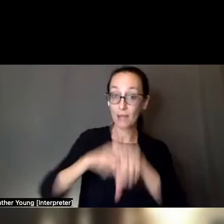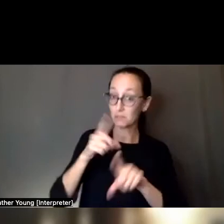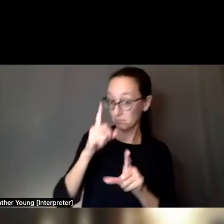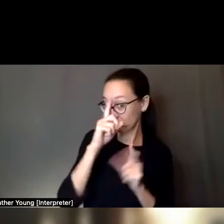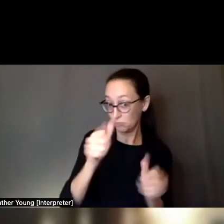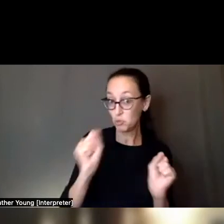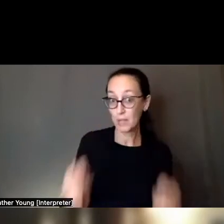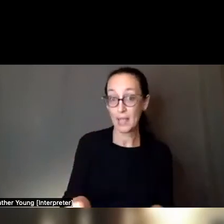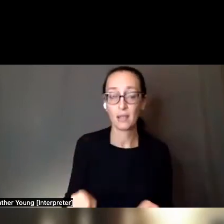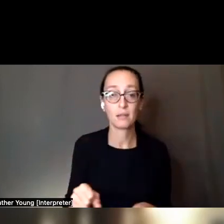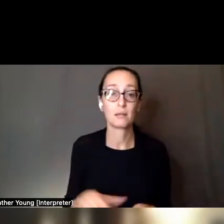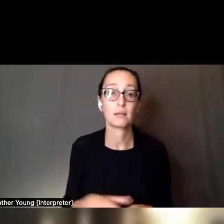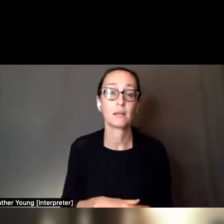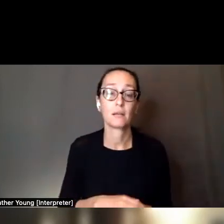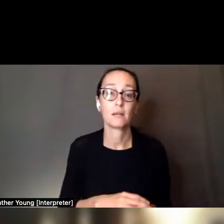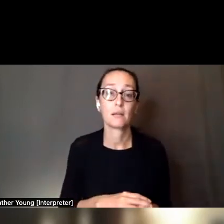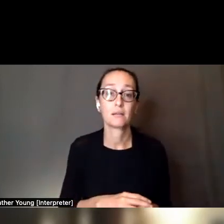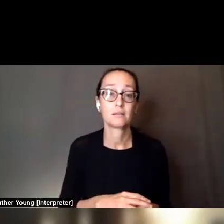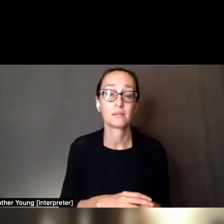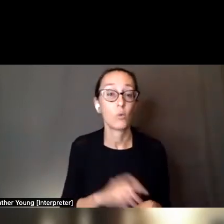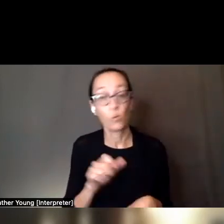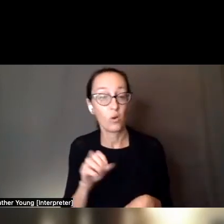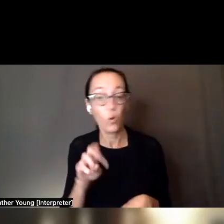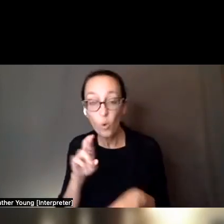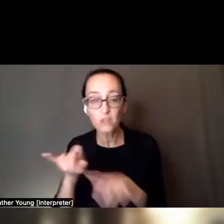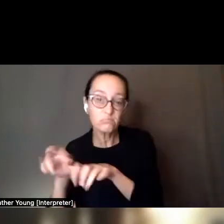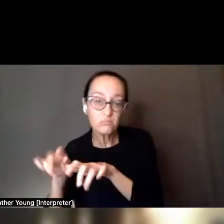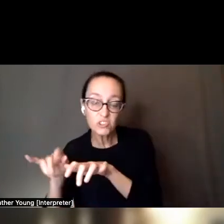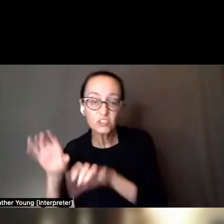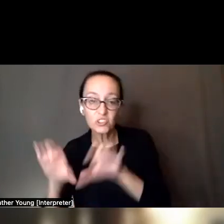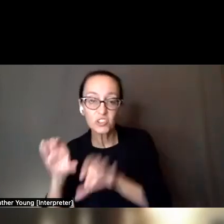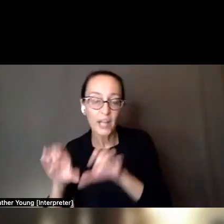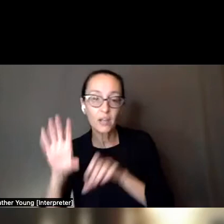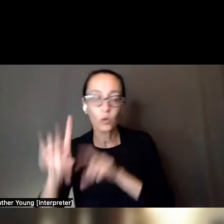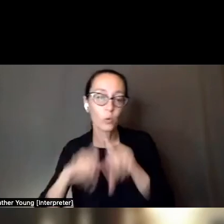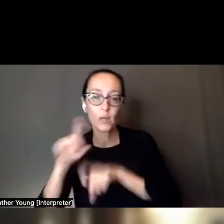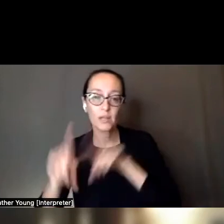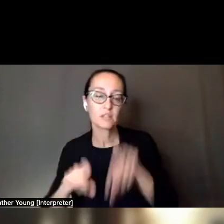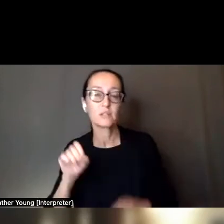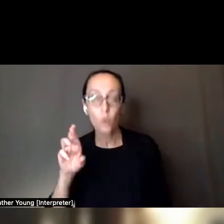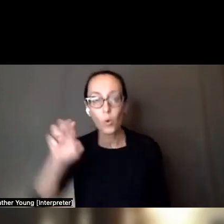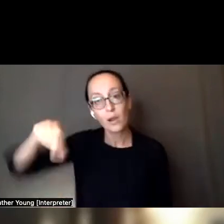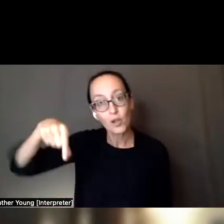Otherwise, please put them in the chat or the Q&A box.